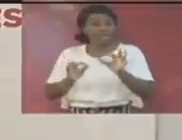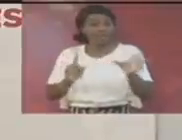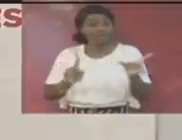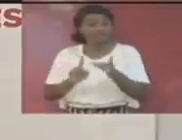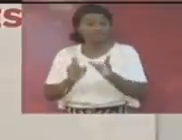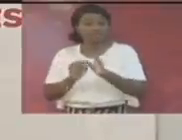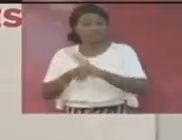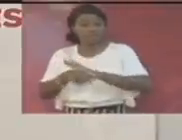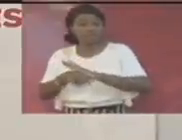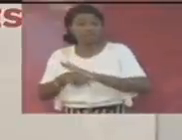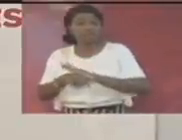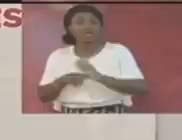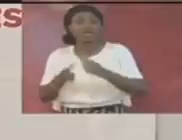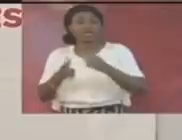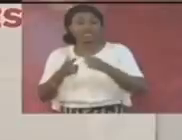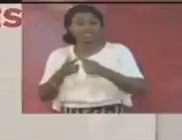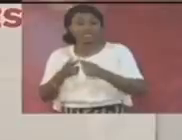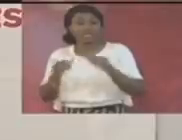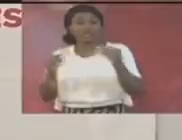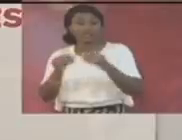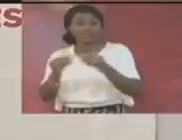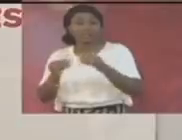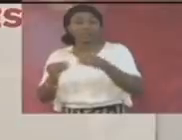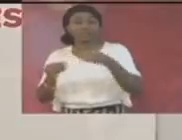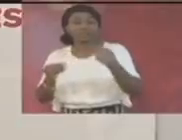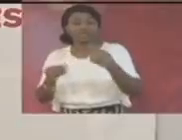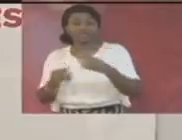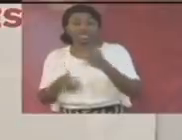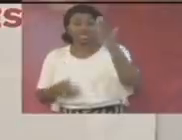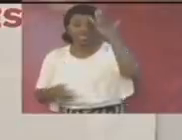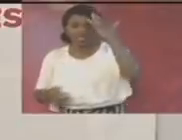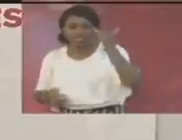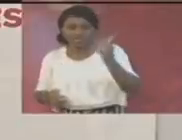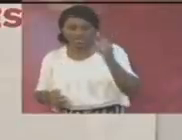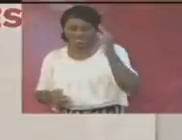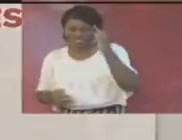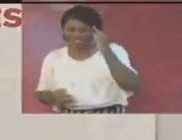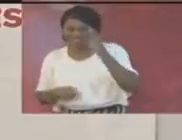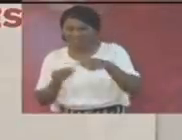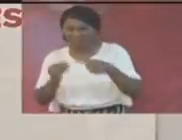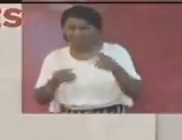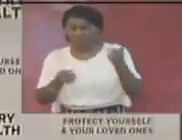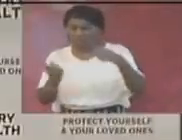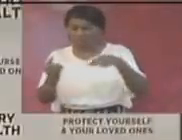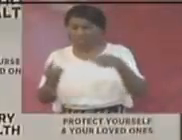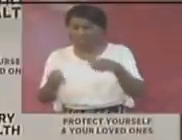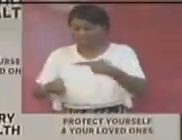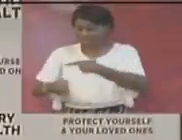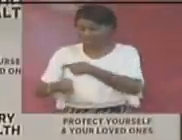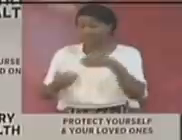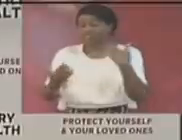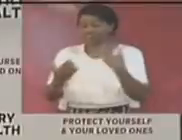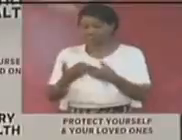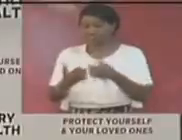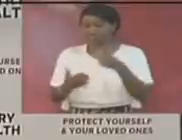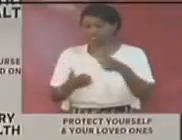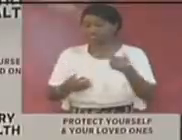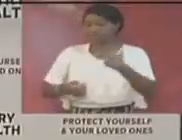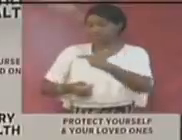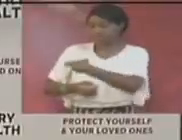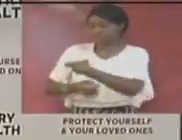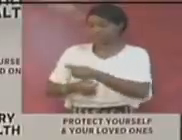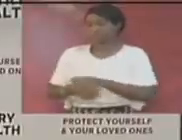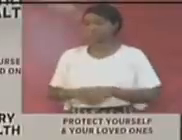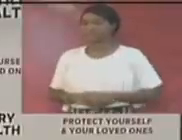and definitely would be one of the good reasons to consider getting vaccinated. Thank you very much, Dr. Hines.